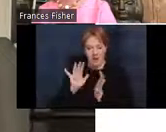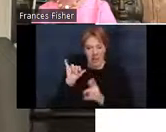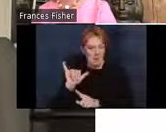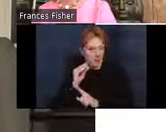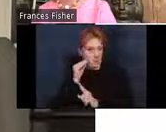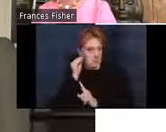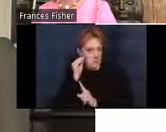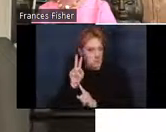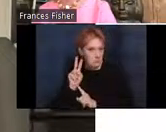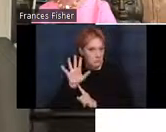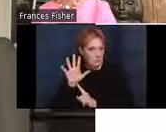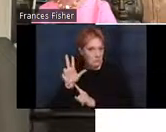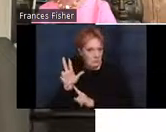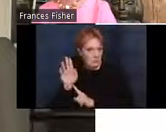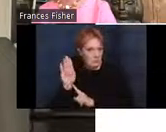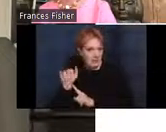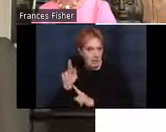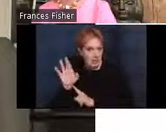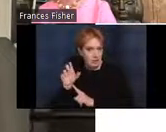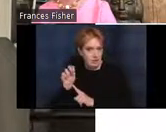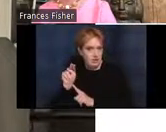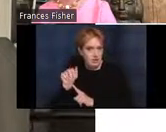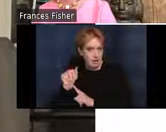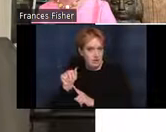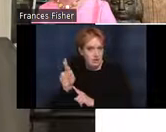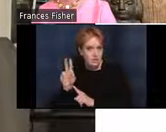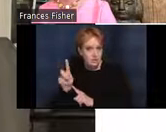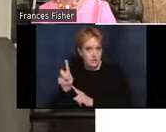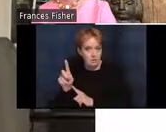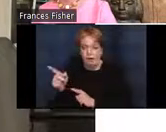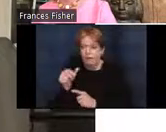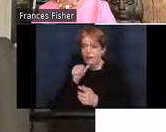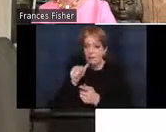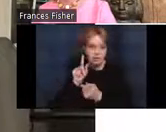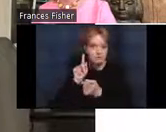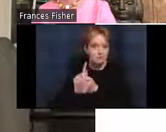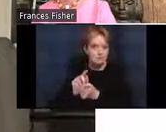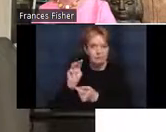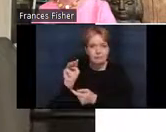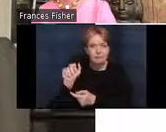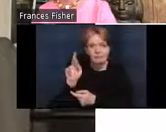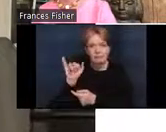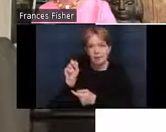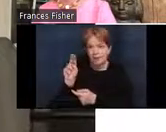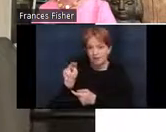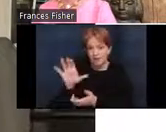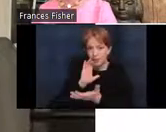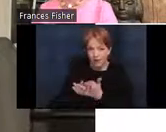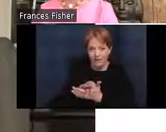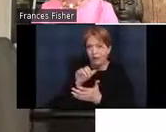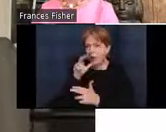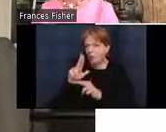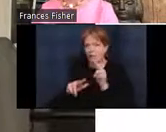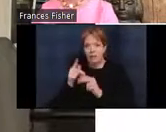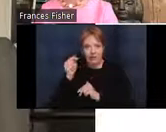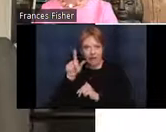they never would have befriended Marion Sims Wyeth, and the Norton Gallery wouldn't have been built as it was. And as this, you know, the